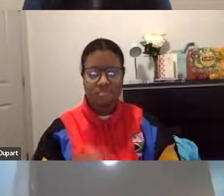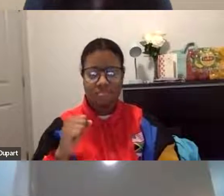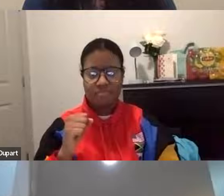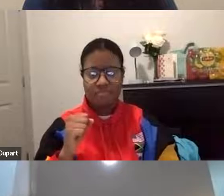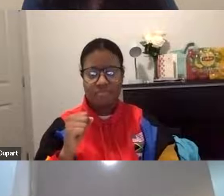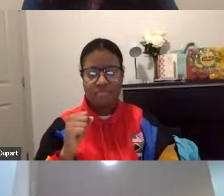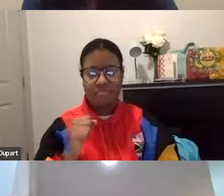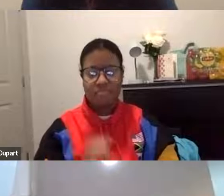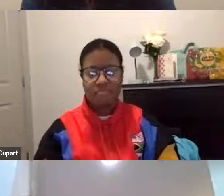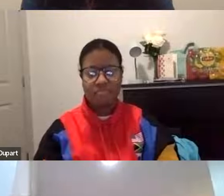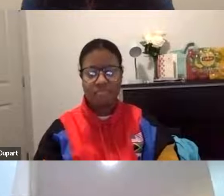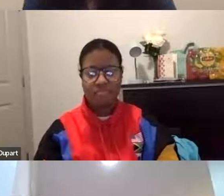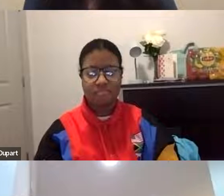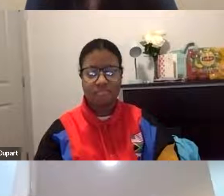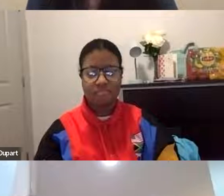Yeah.